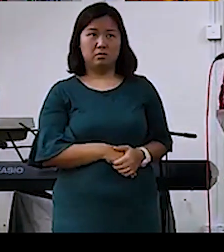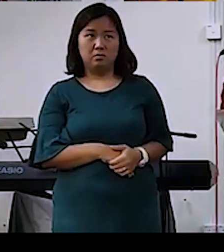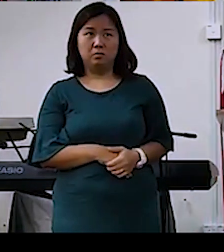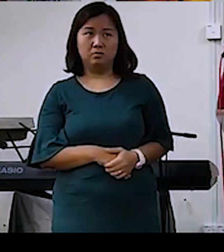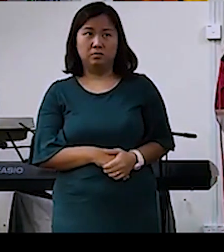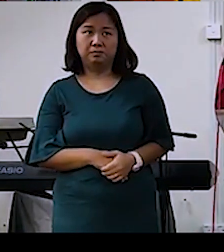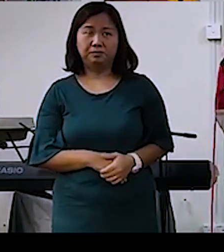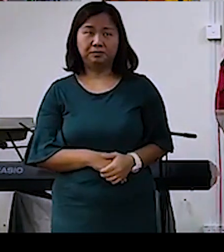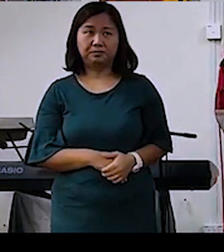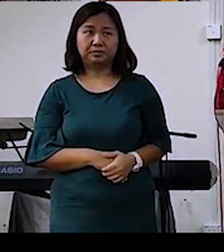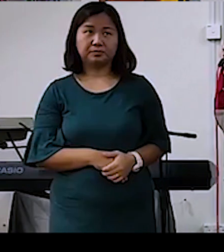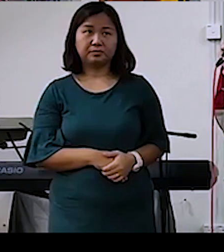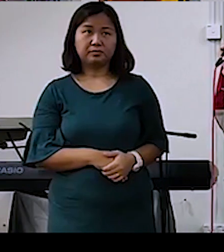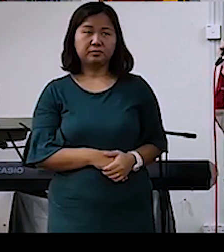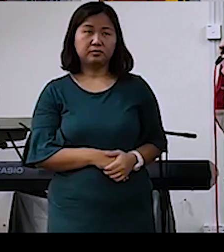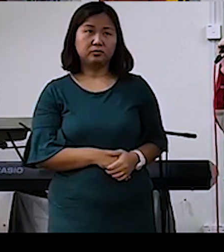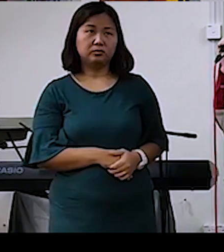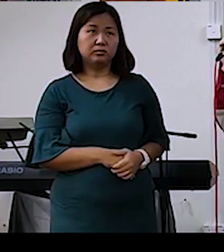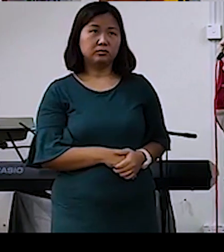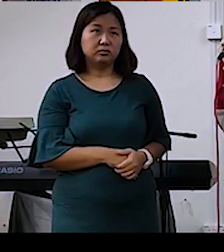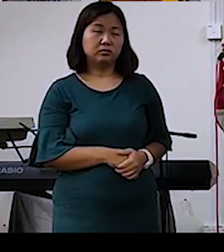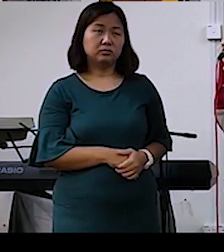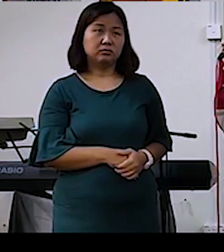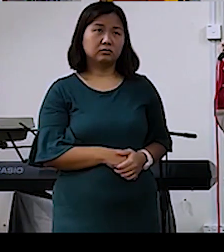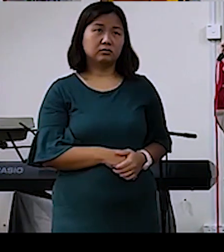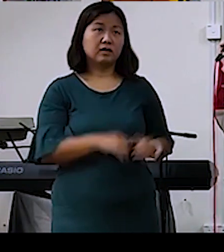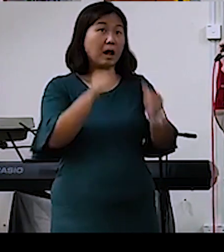you know? Let's move on. Commending ourselves. Listen,